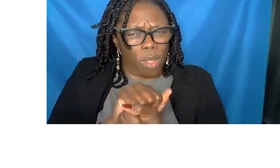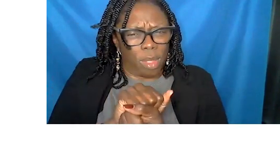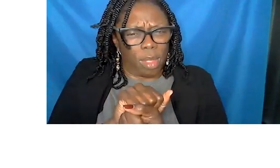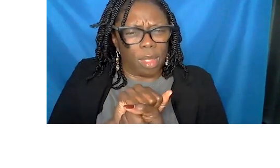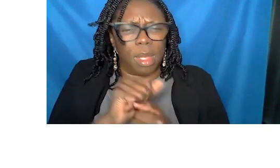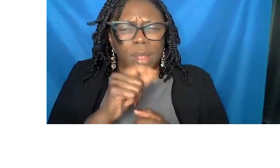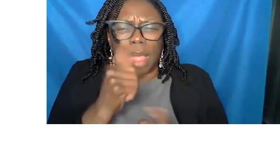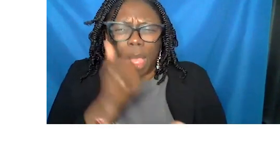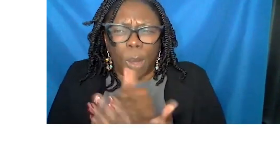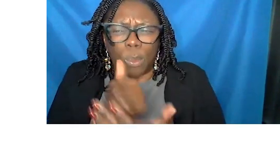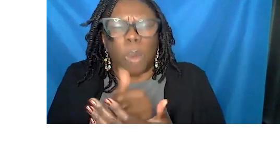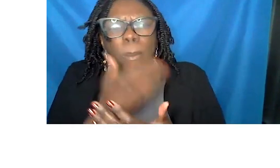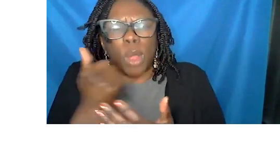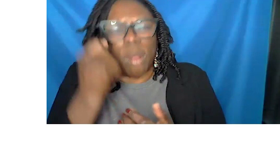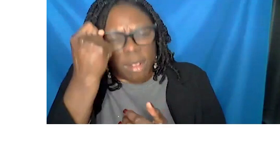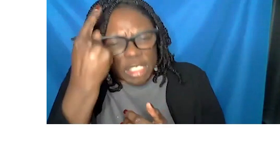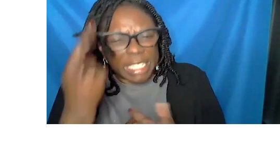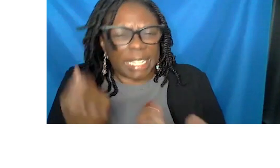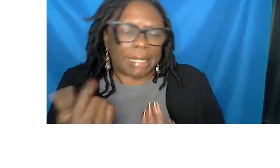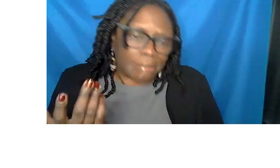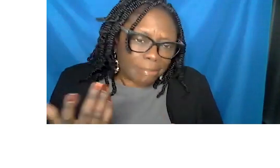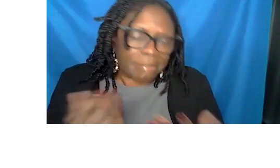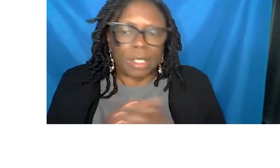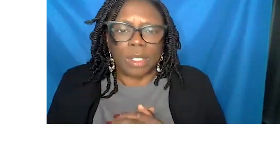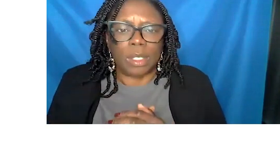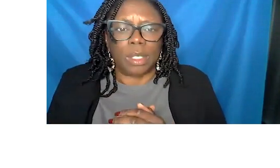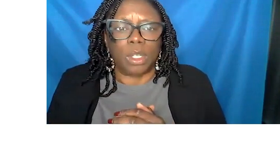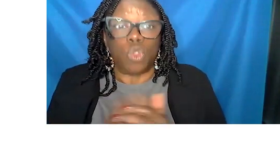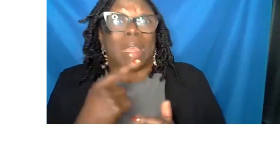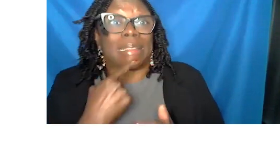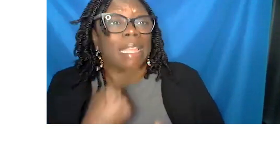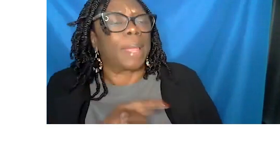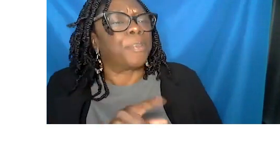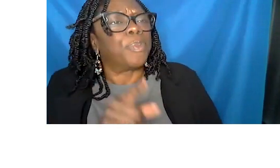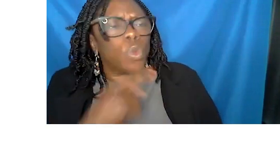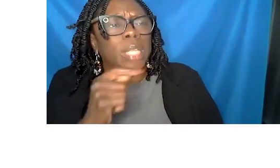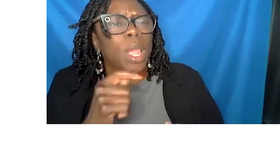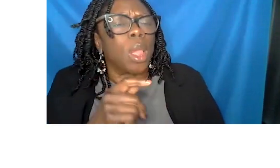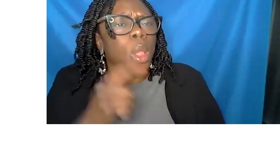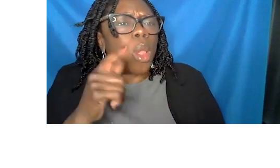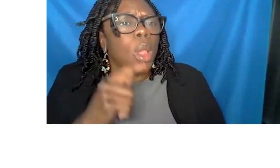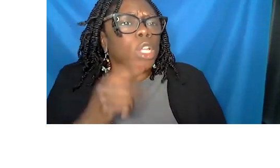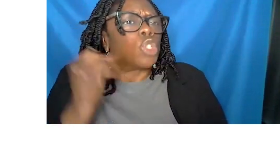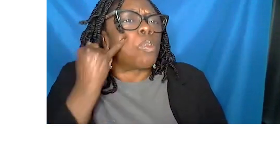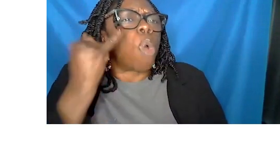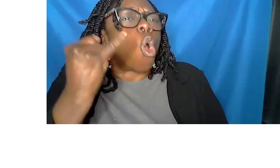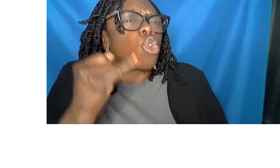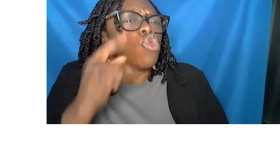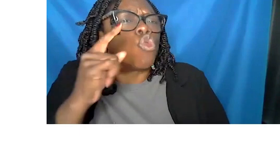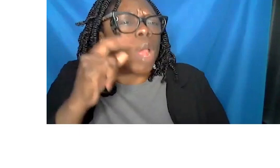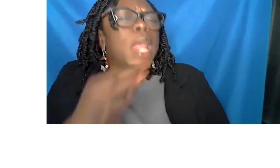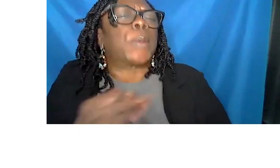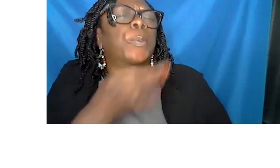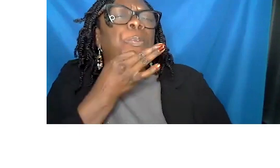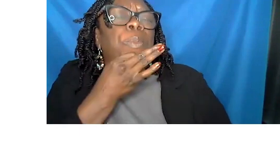give you a little bit better understanding. So for example, you can tease it and say, pretend that you are an expert, and I'm biology, so just pretend that you're an